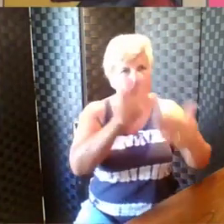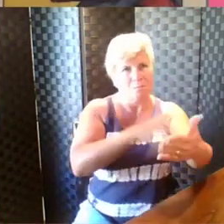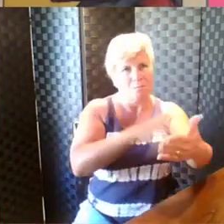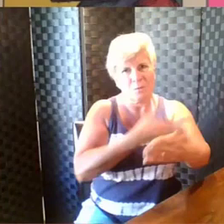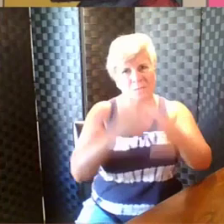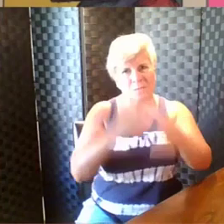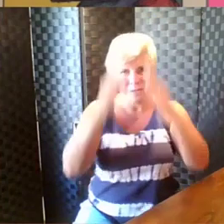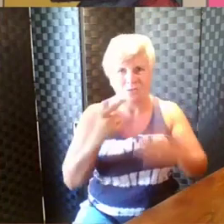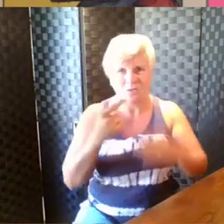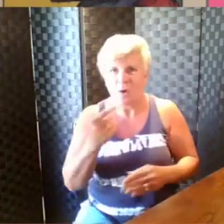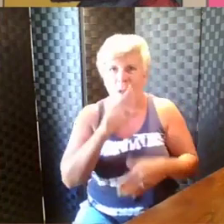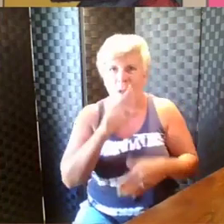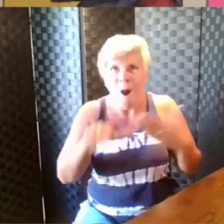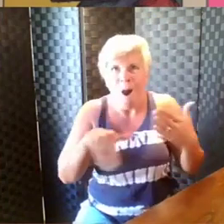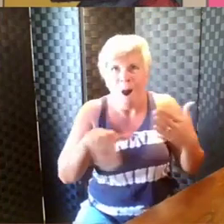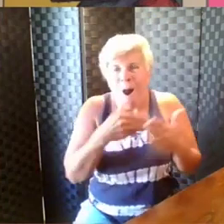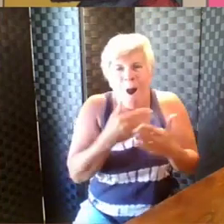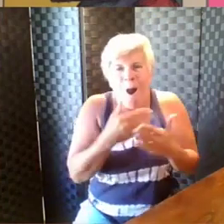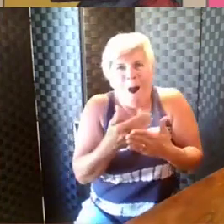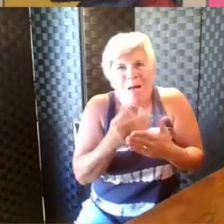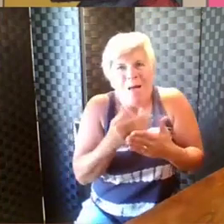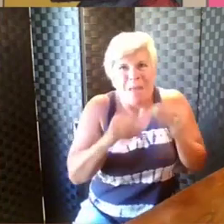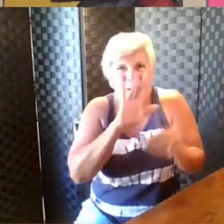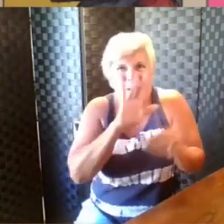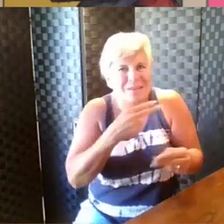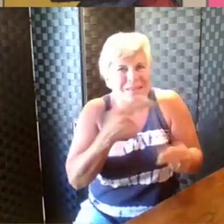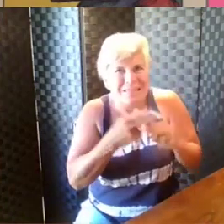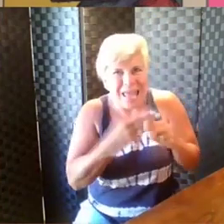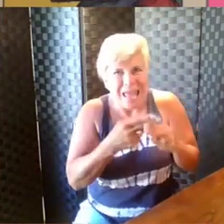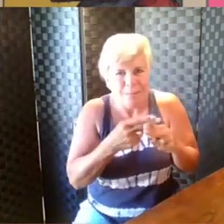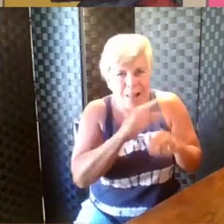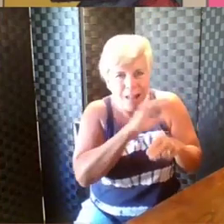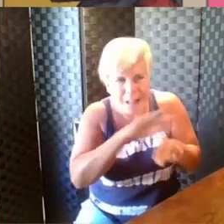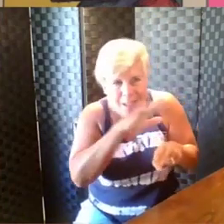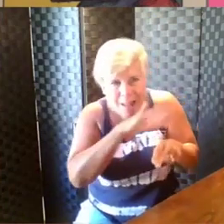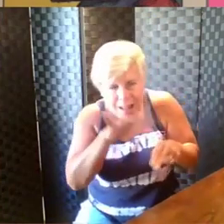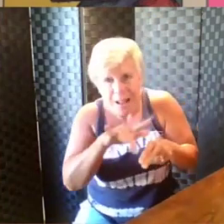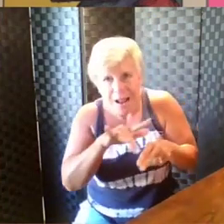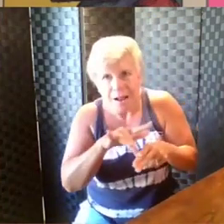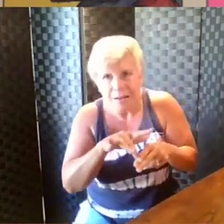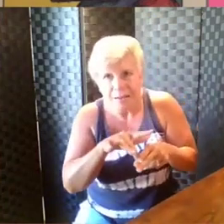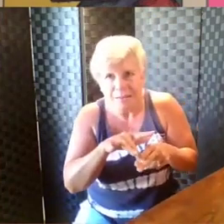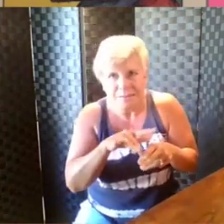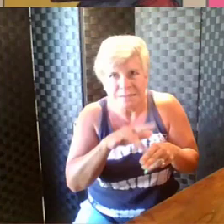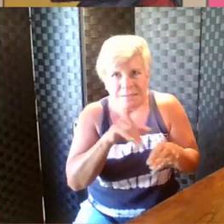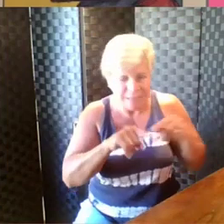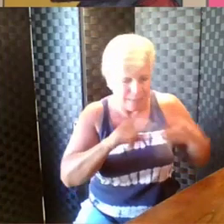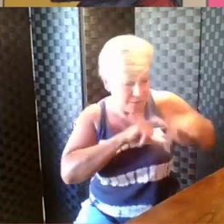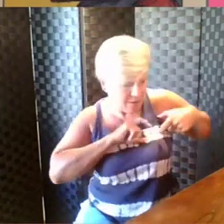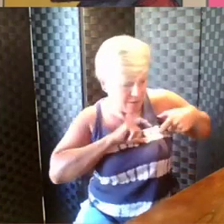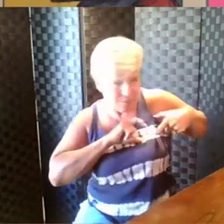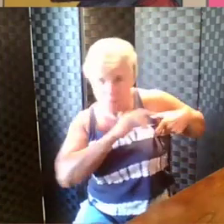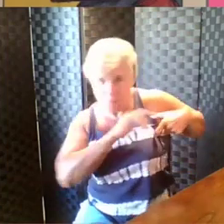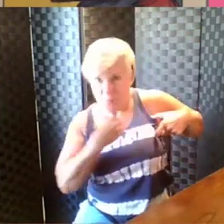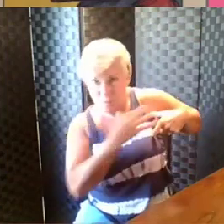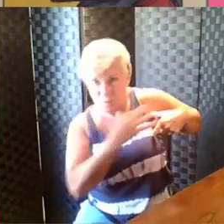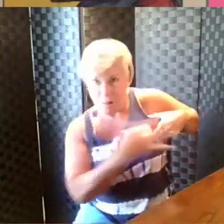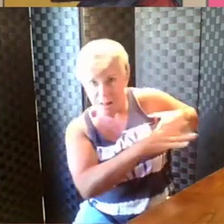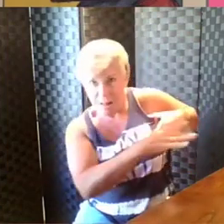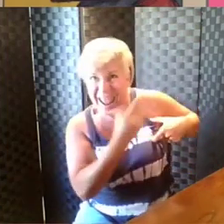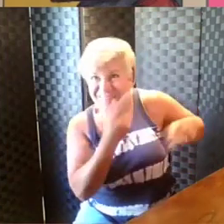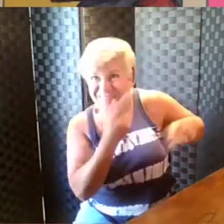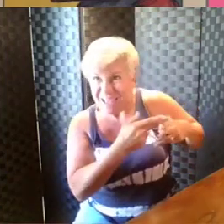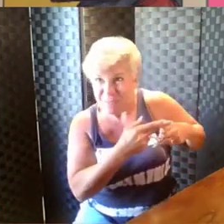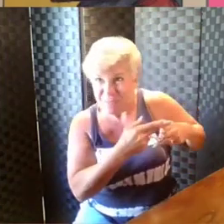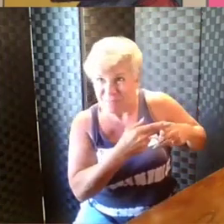she could say about her name being long, it could scarcely fit on a name tag, and she was named after a flower, and then she told